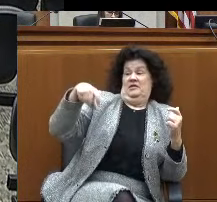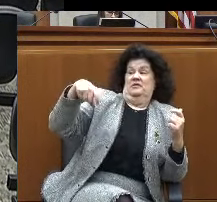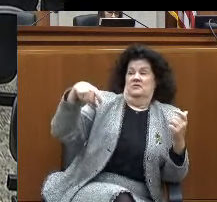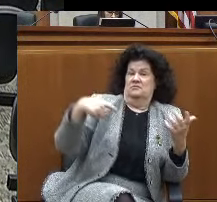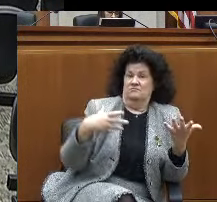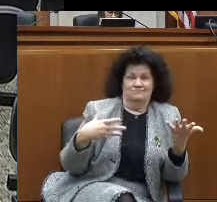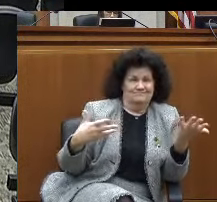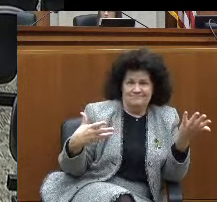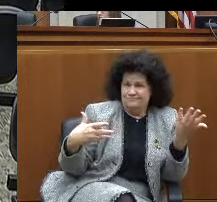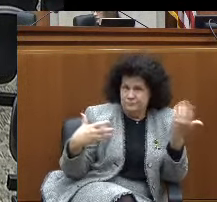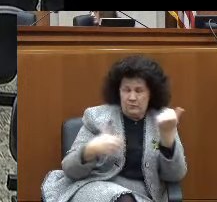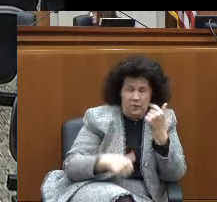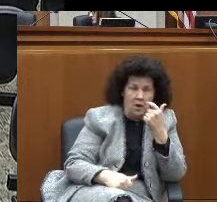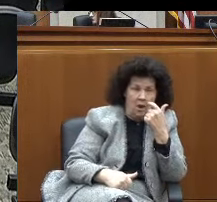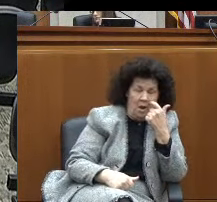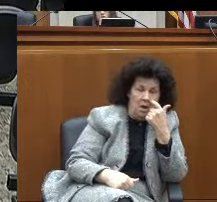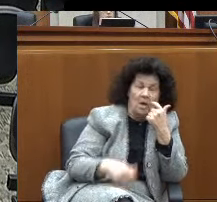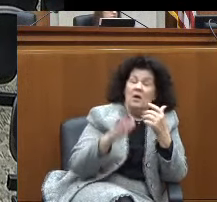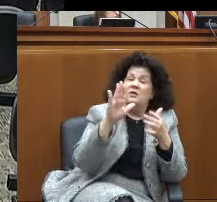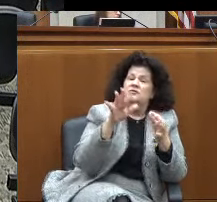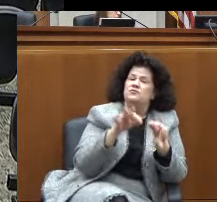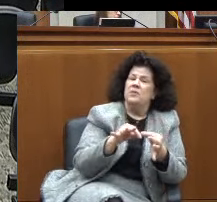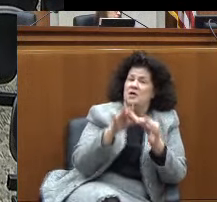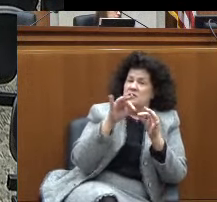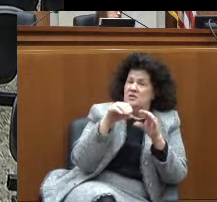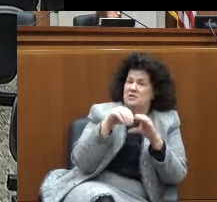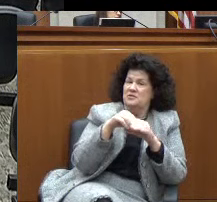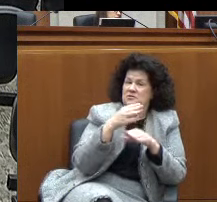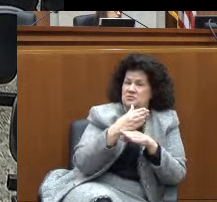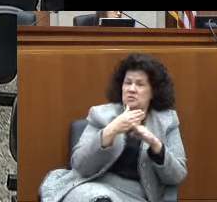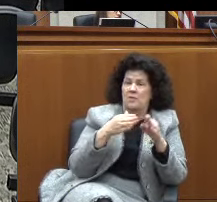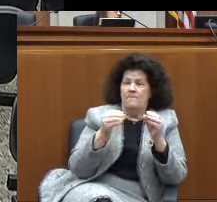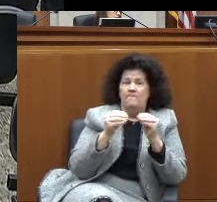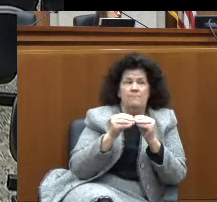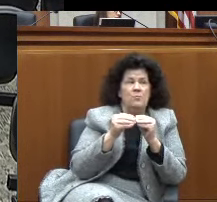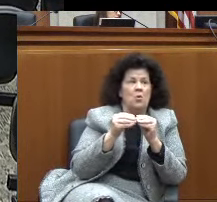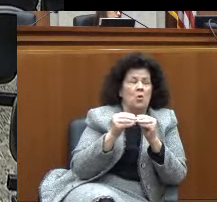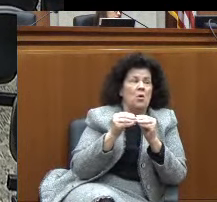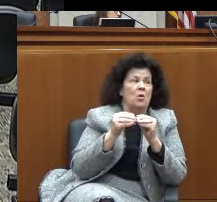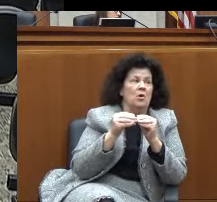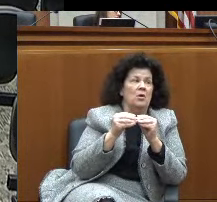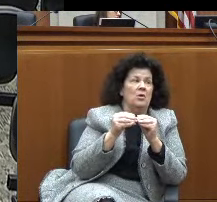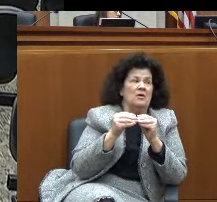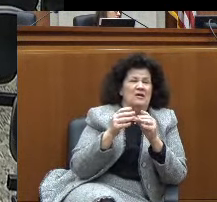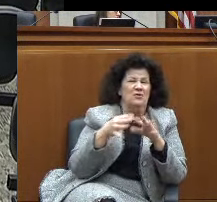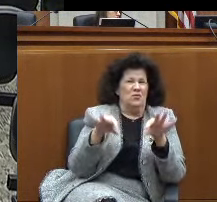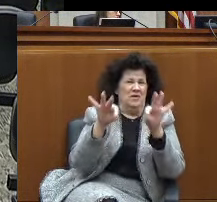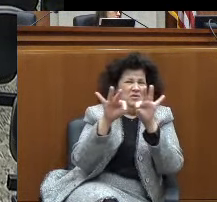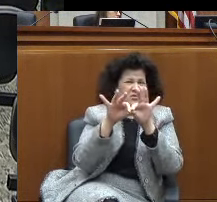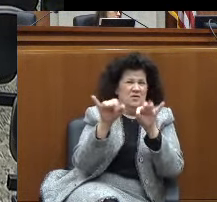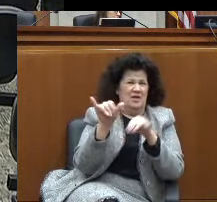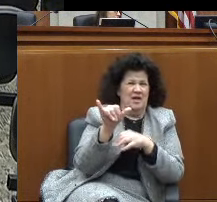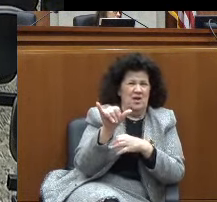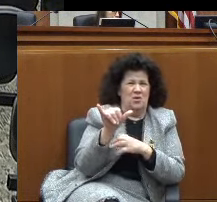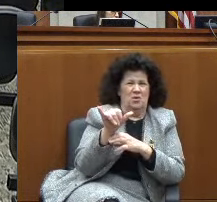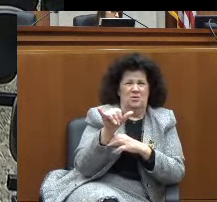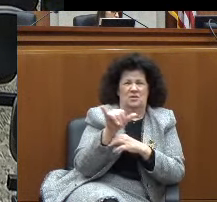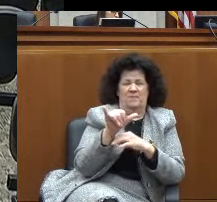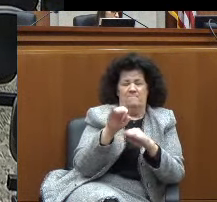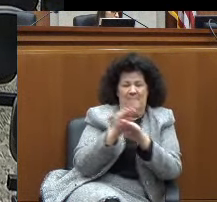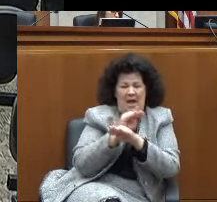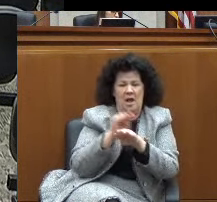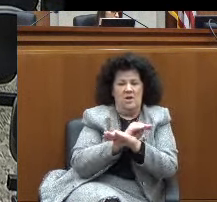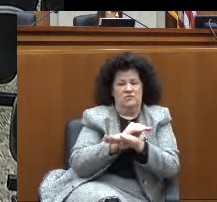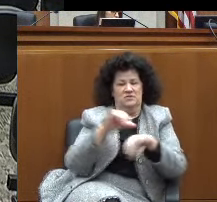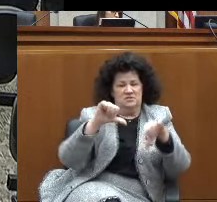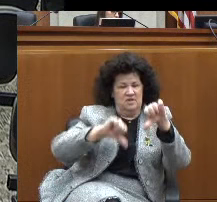that way, that we need. Especially in some of the more critical areas, like your maths and sciences and such,